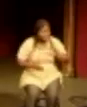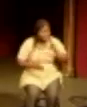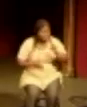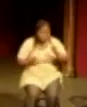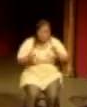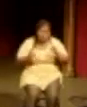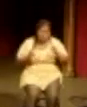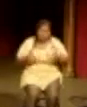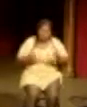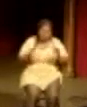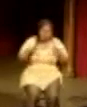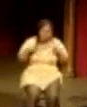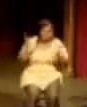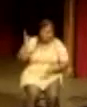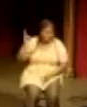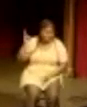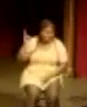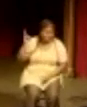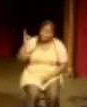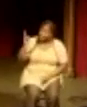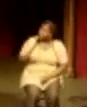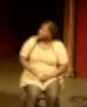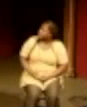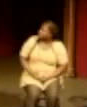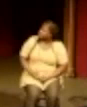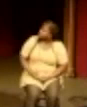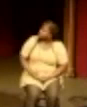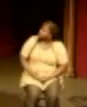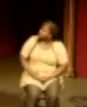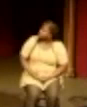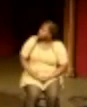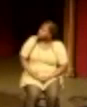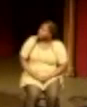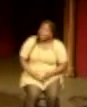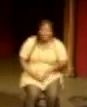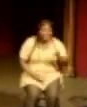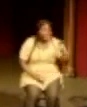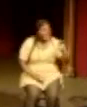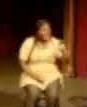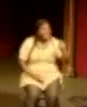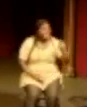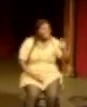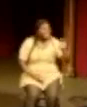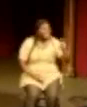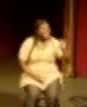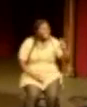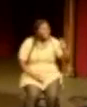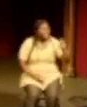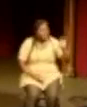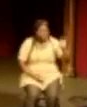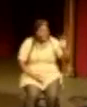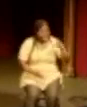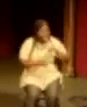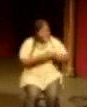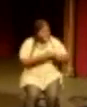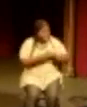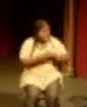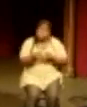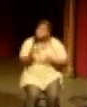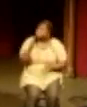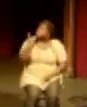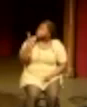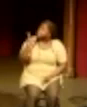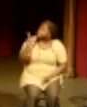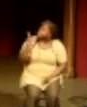this event. We also had a civic engagement series. I know that there's Octavio Barajas on